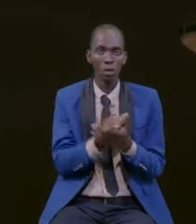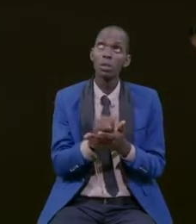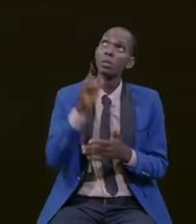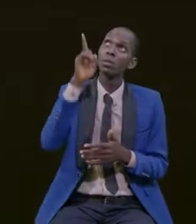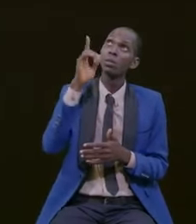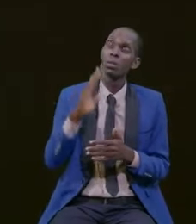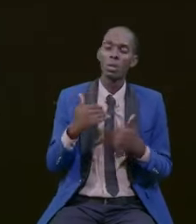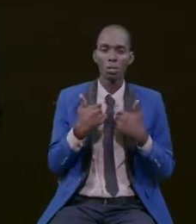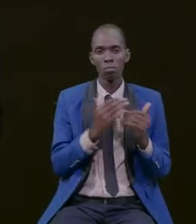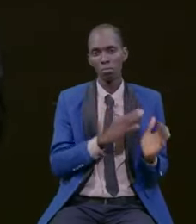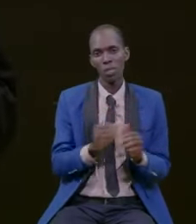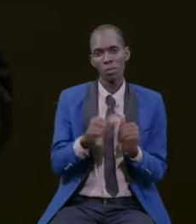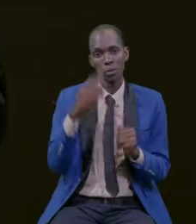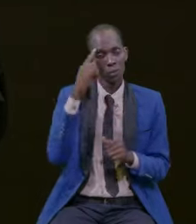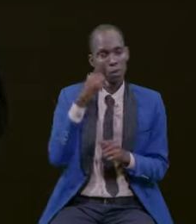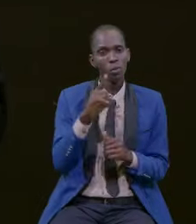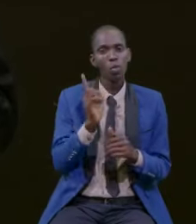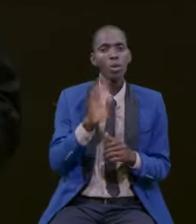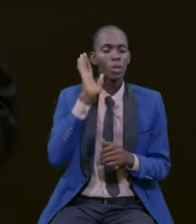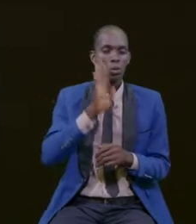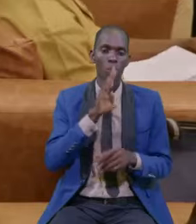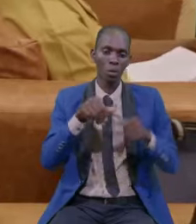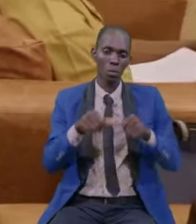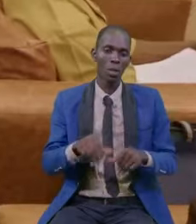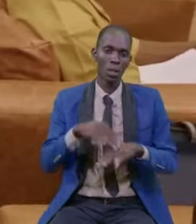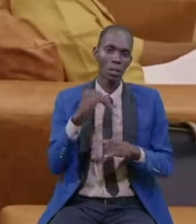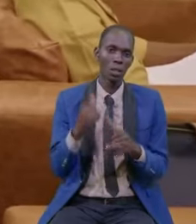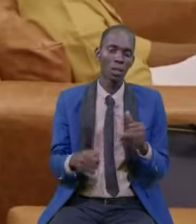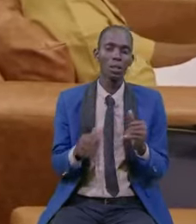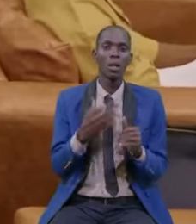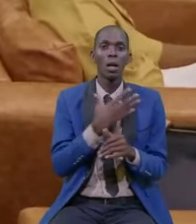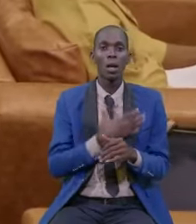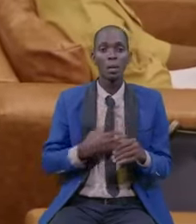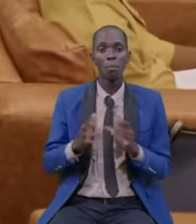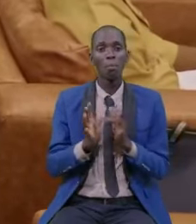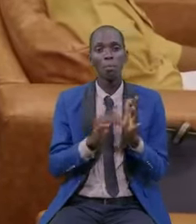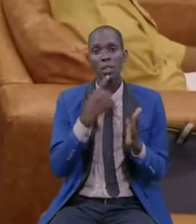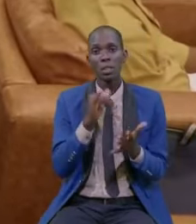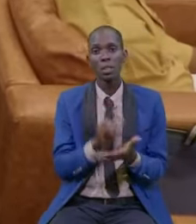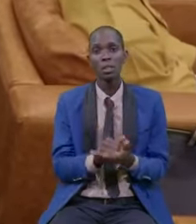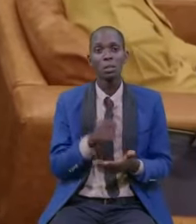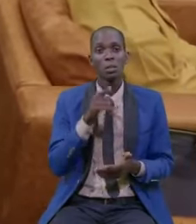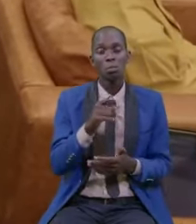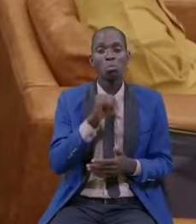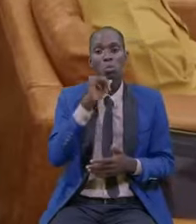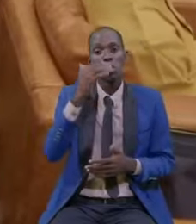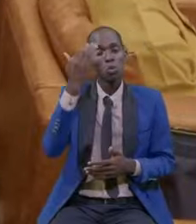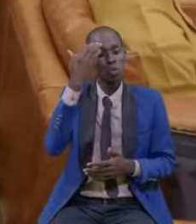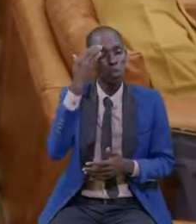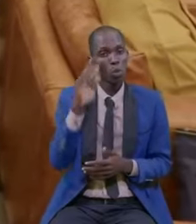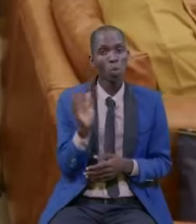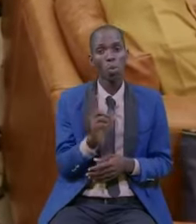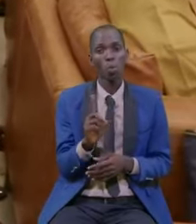yet he obeyed not knowing with he went that's the faith